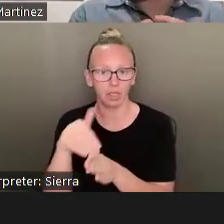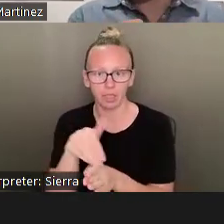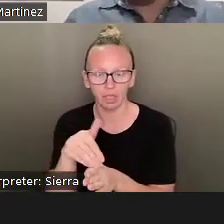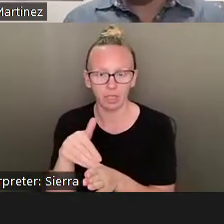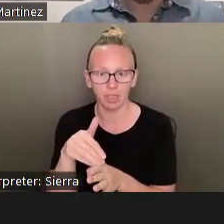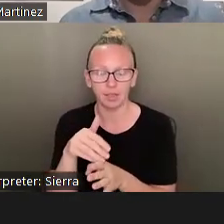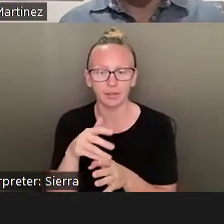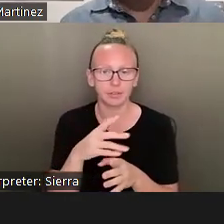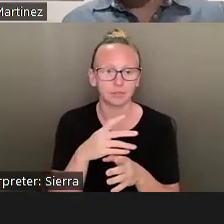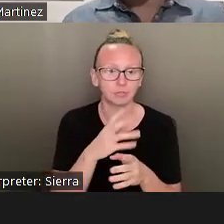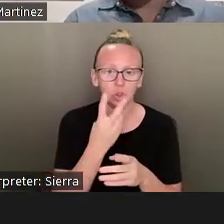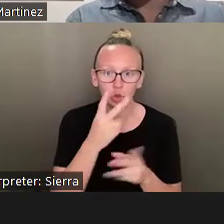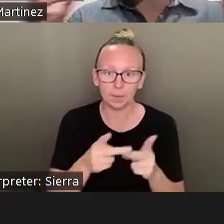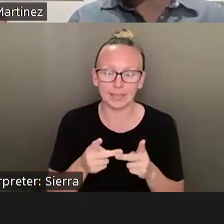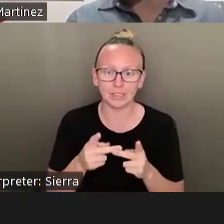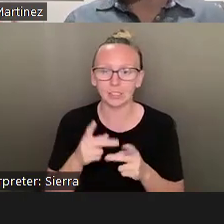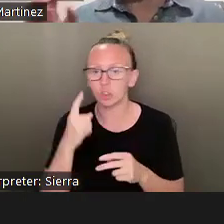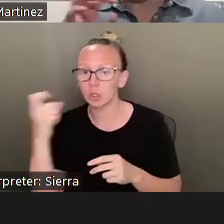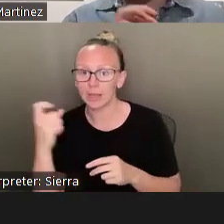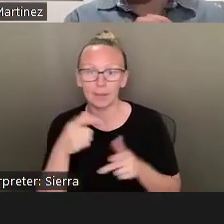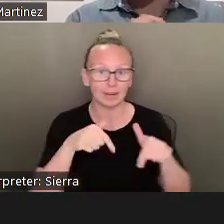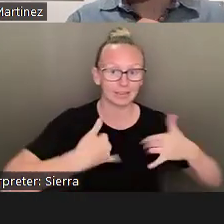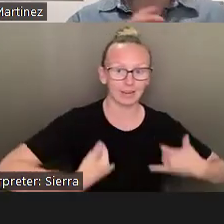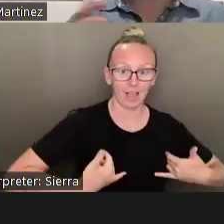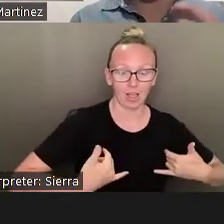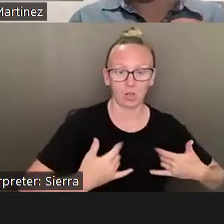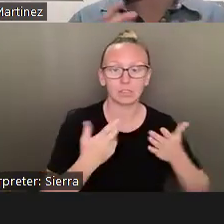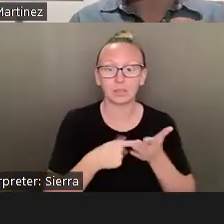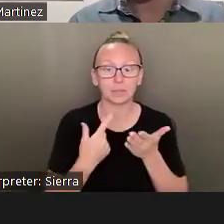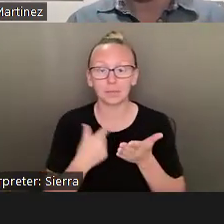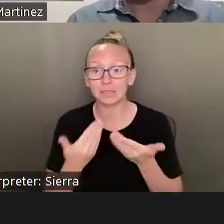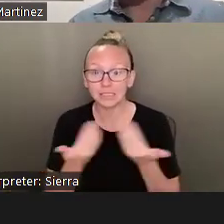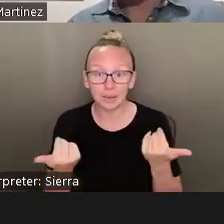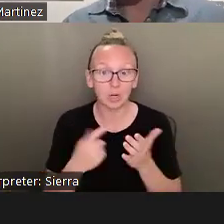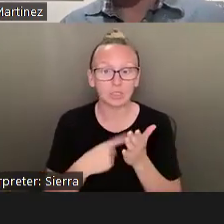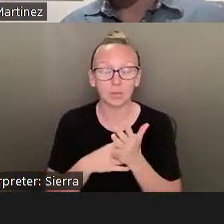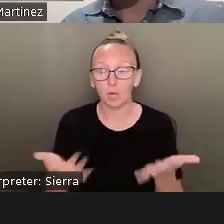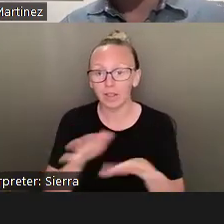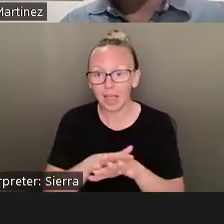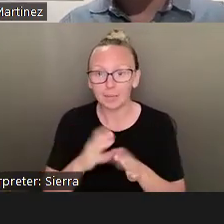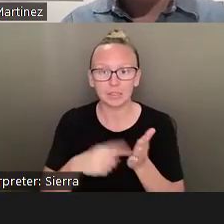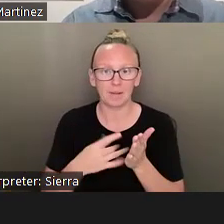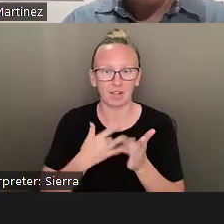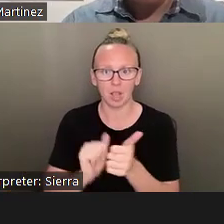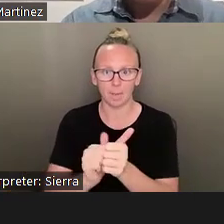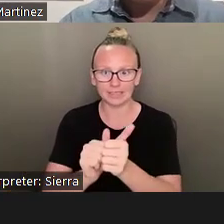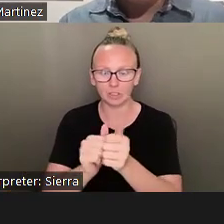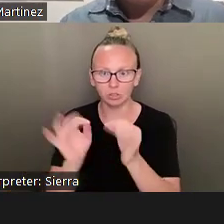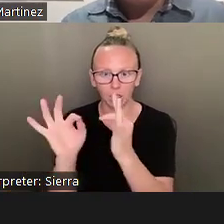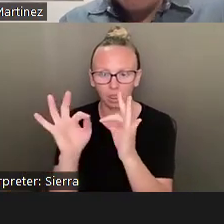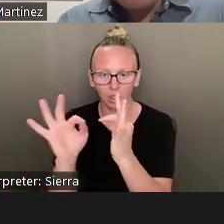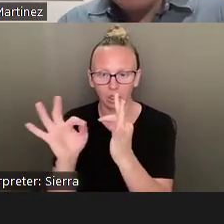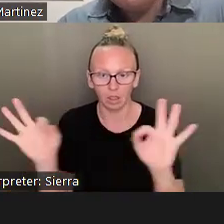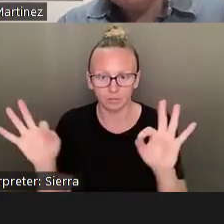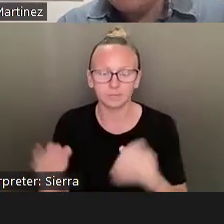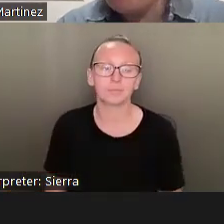dream world and this world. Sometimes they are separate, sometimes they are overlapping, sometimes they are competing for my attention. When